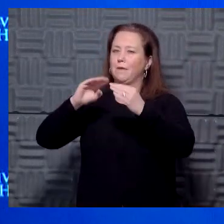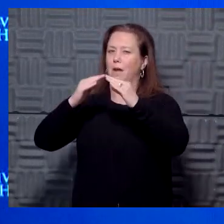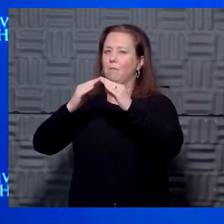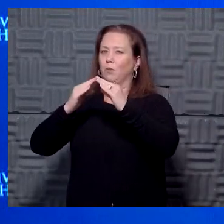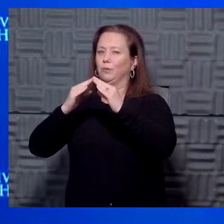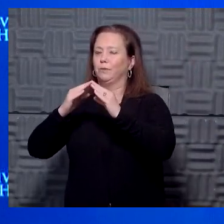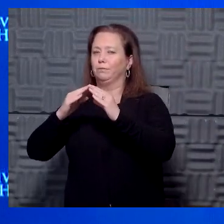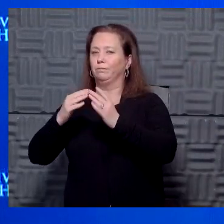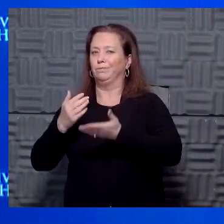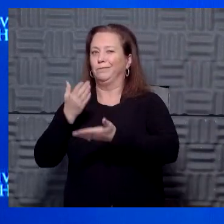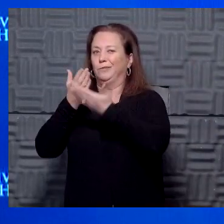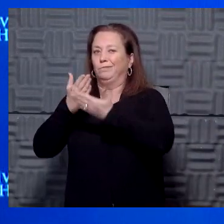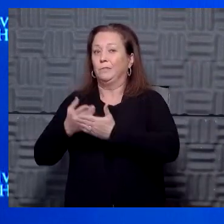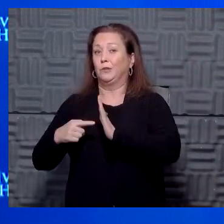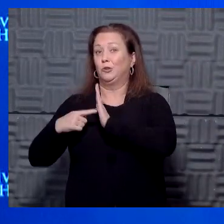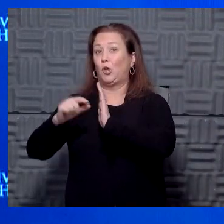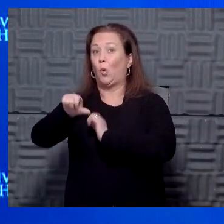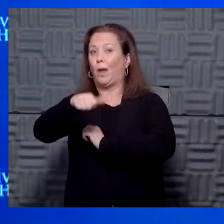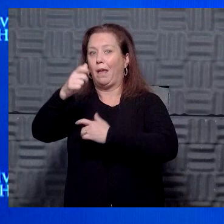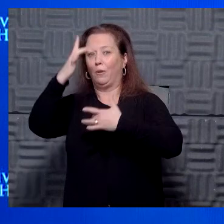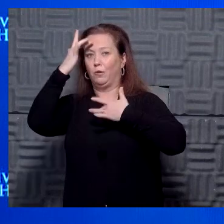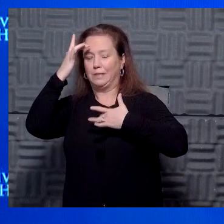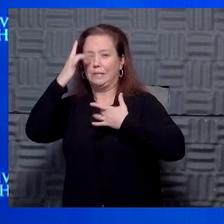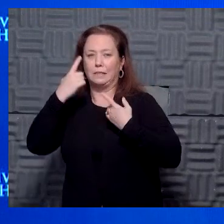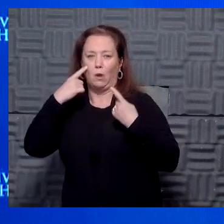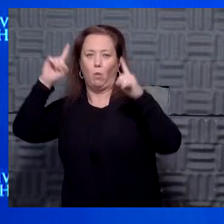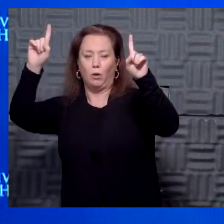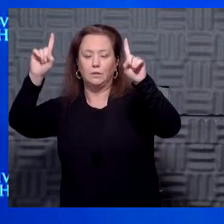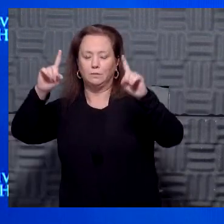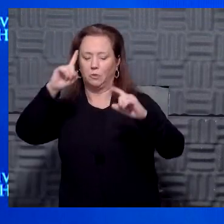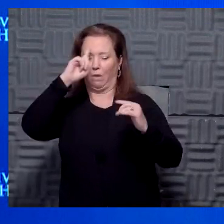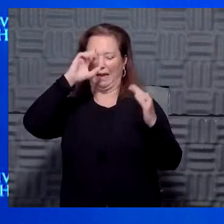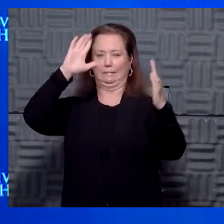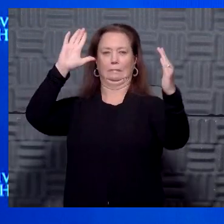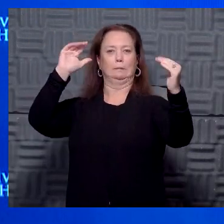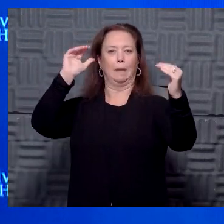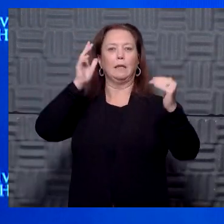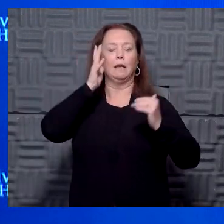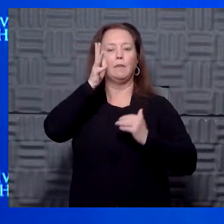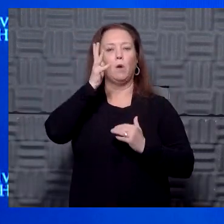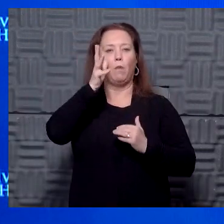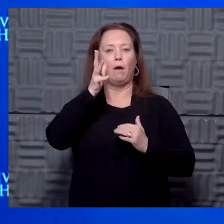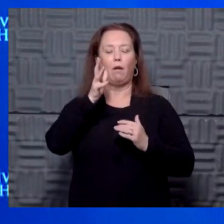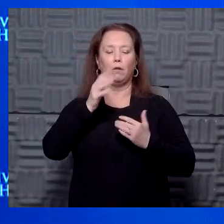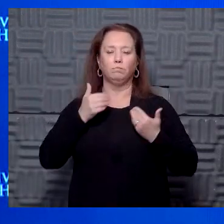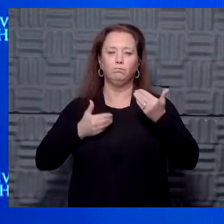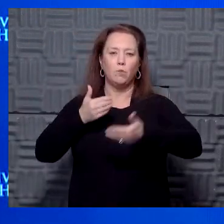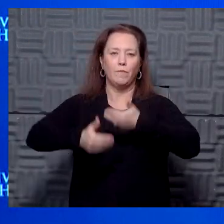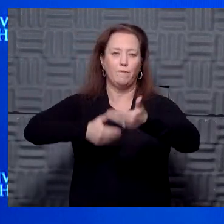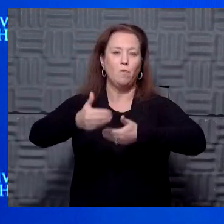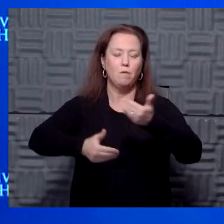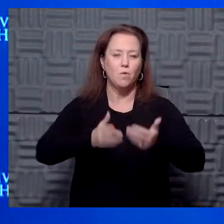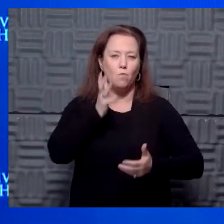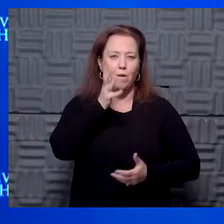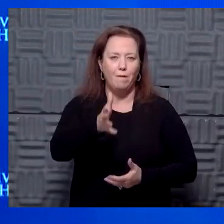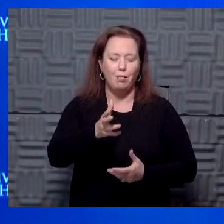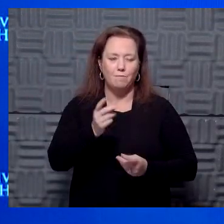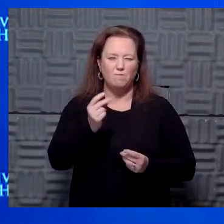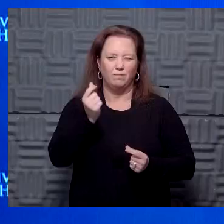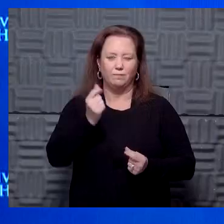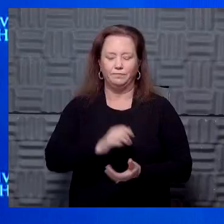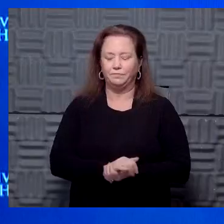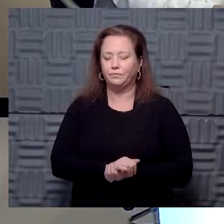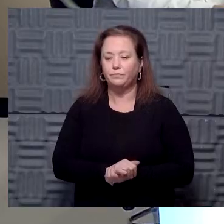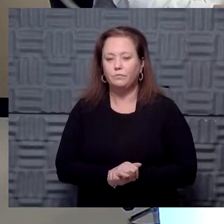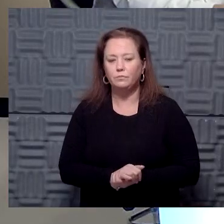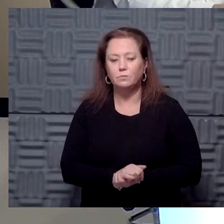other diseases that it does work, I suspect that they'll put their foot on the gas and get this approved pretty rapidly.